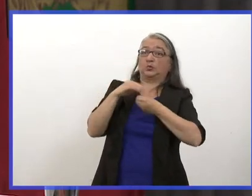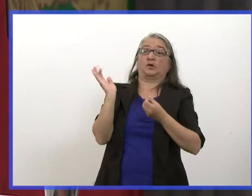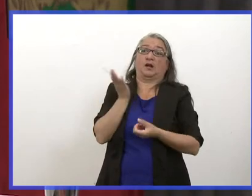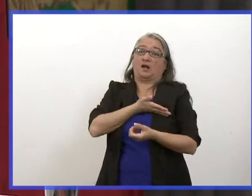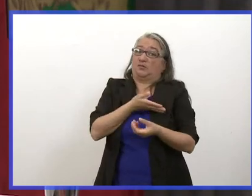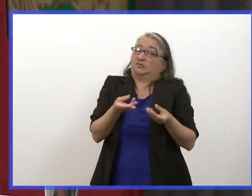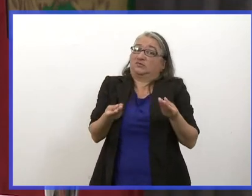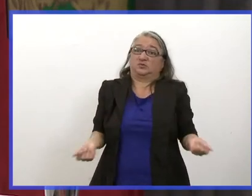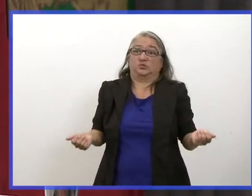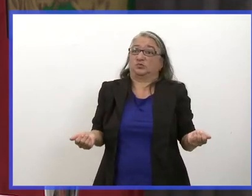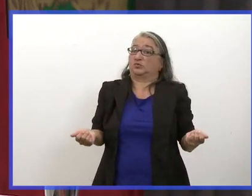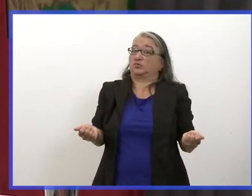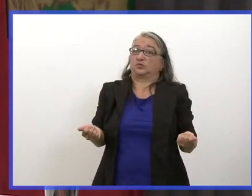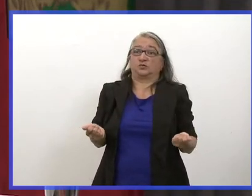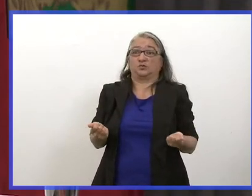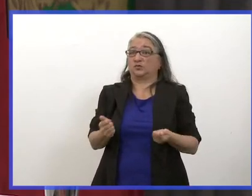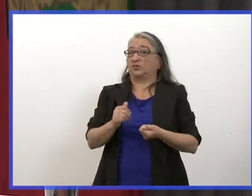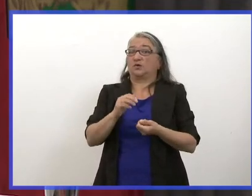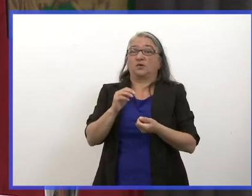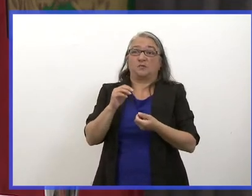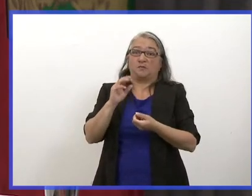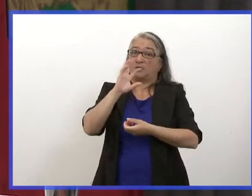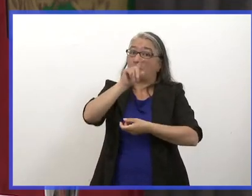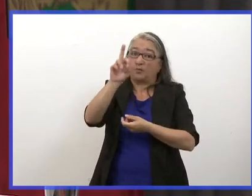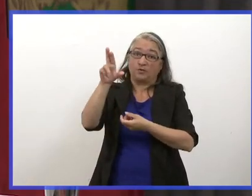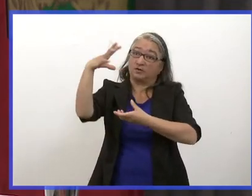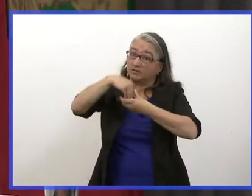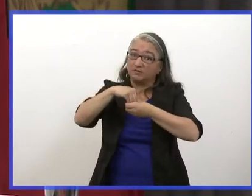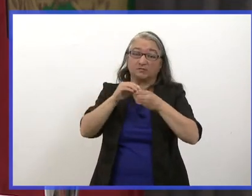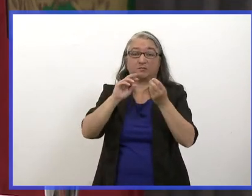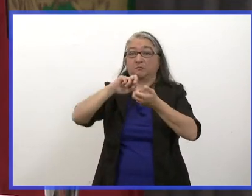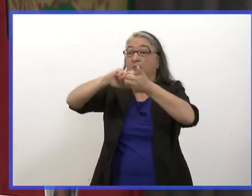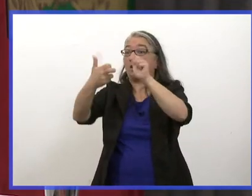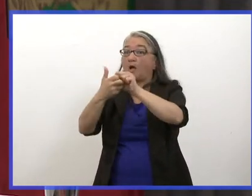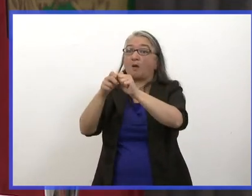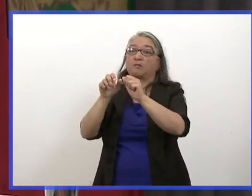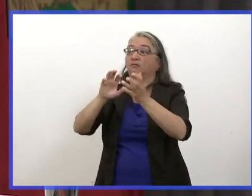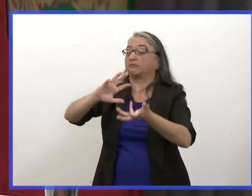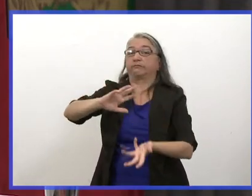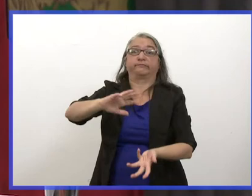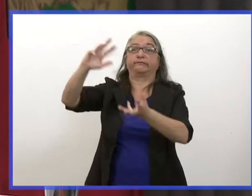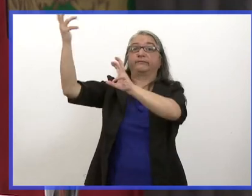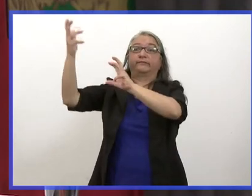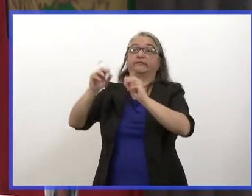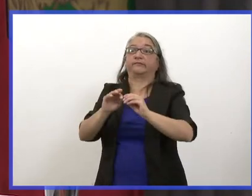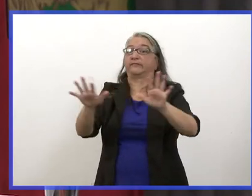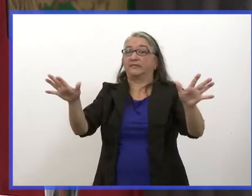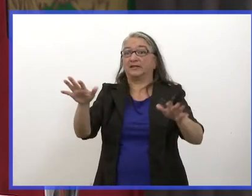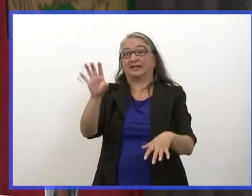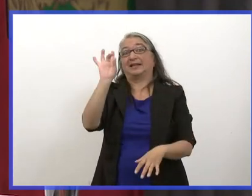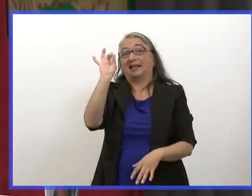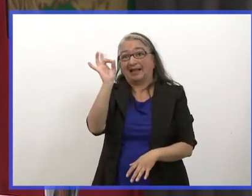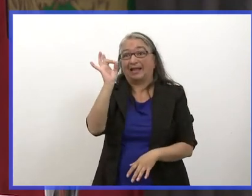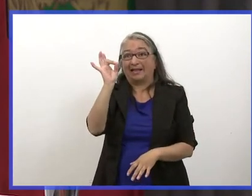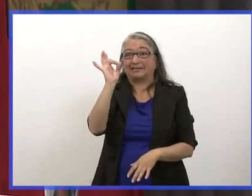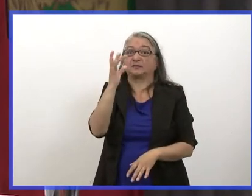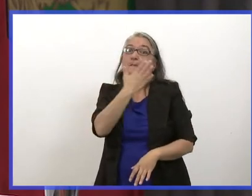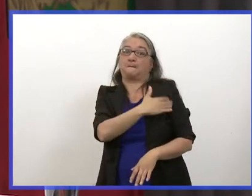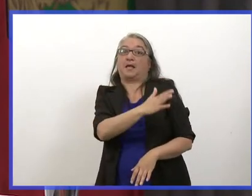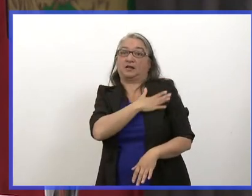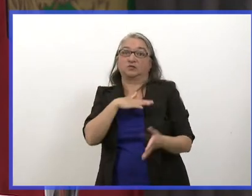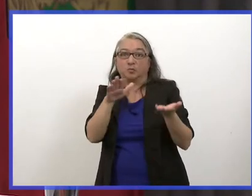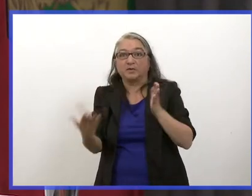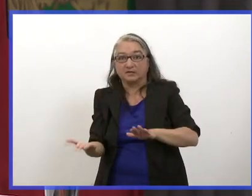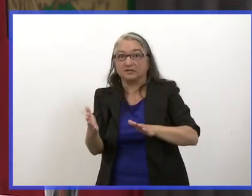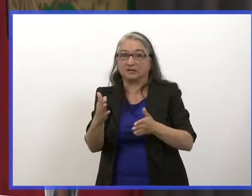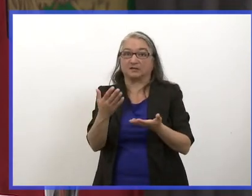people who lost their lives today. They had loved ones. They have family. So think about that a little bit before you decide to go out and